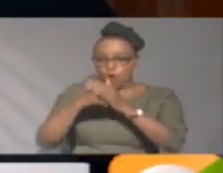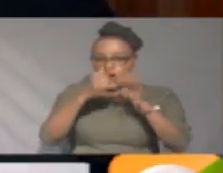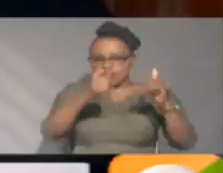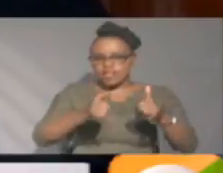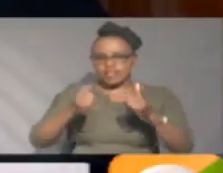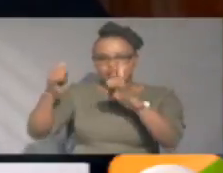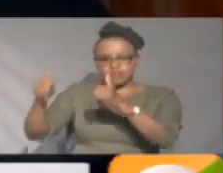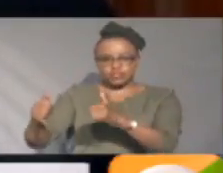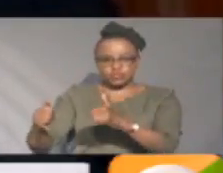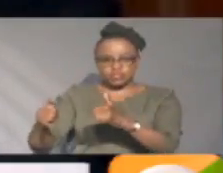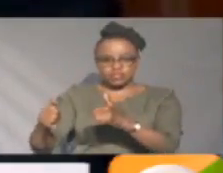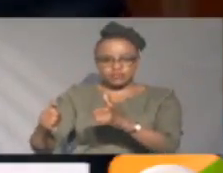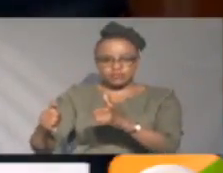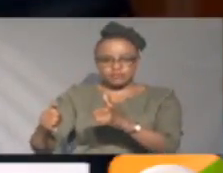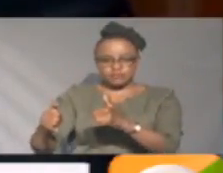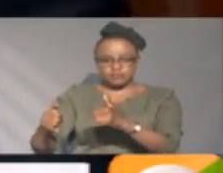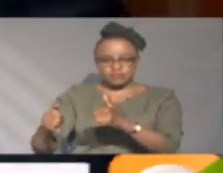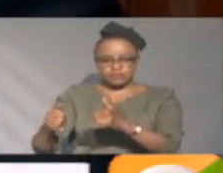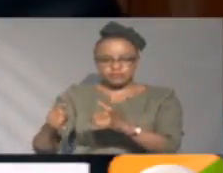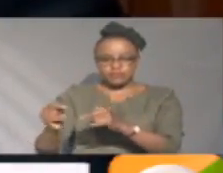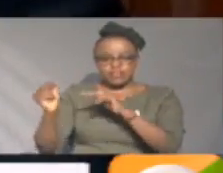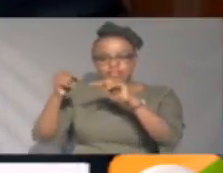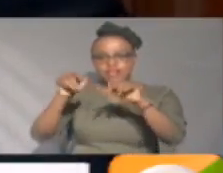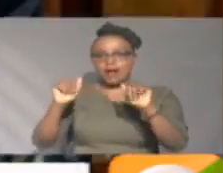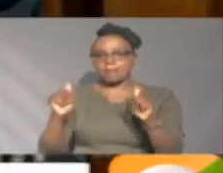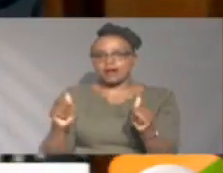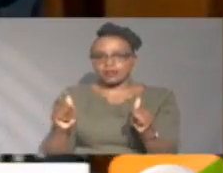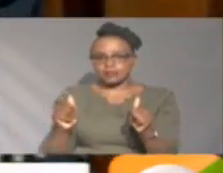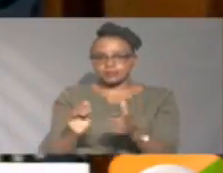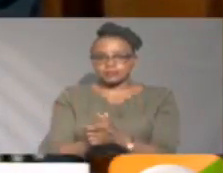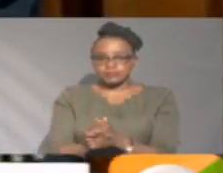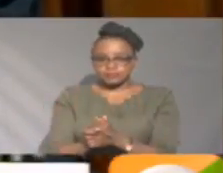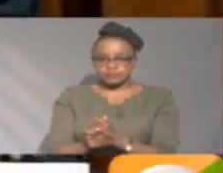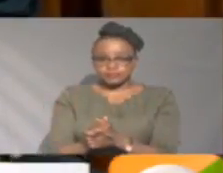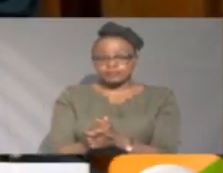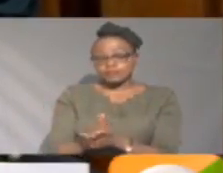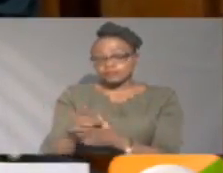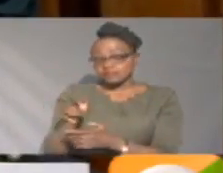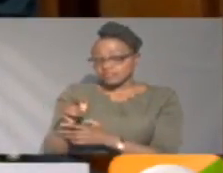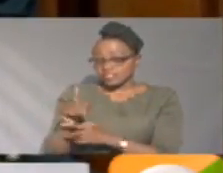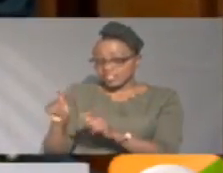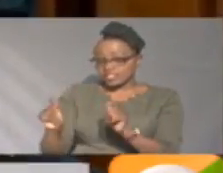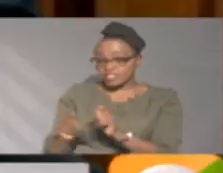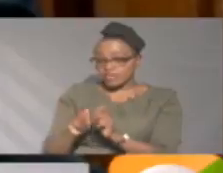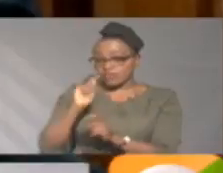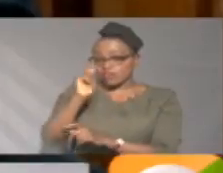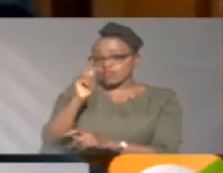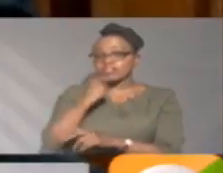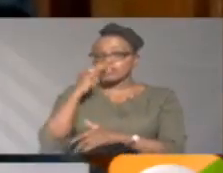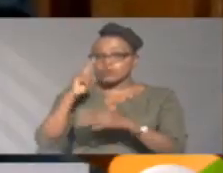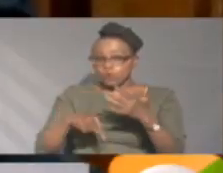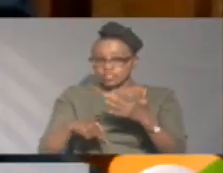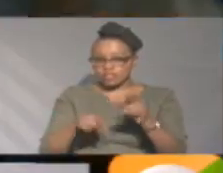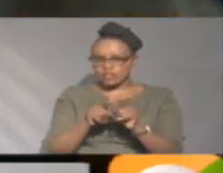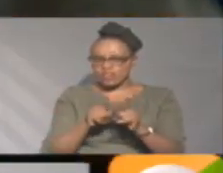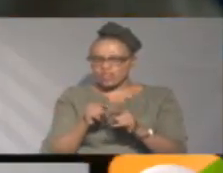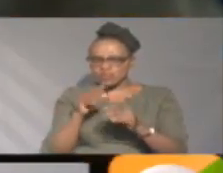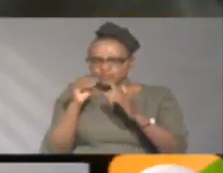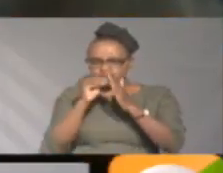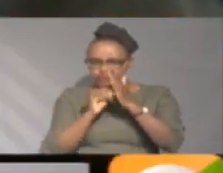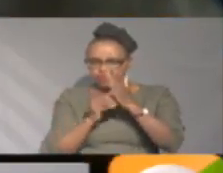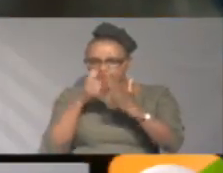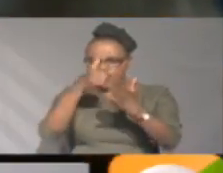individuals had not come up. Defense teams countered the testimony, saying that the strangers